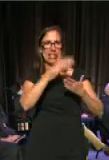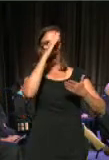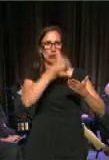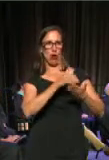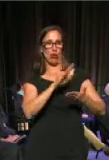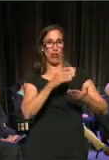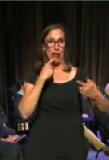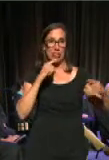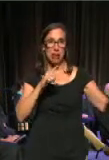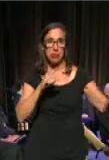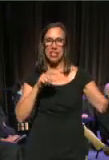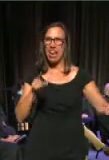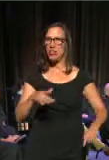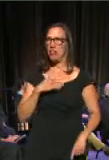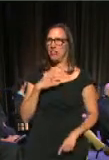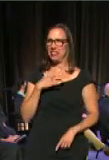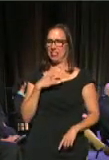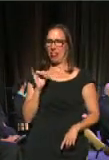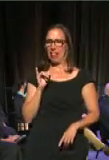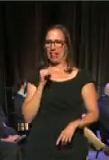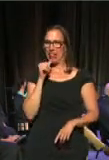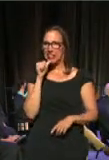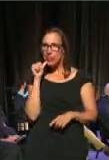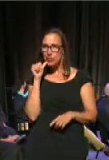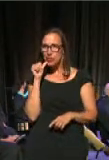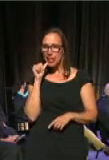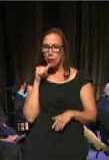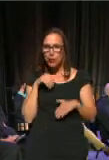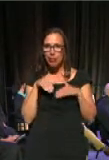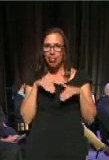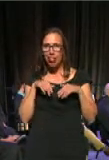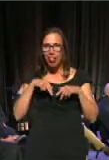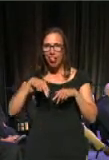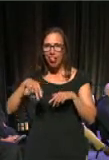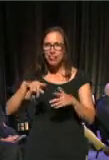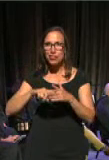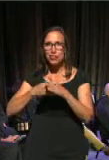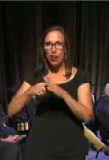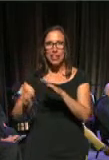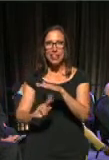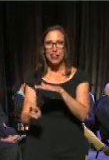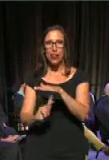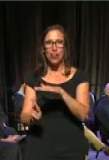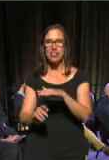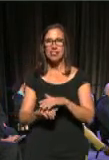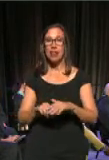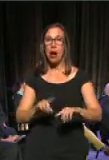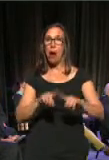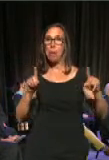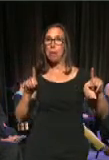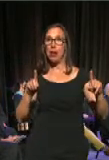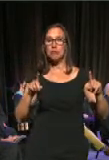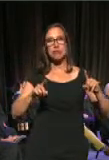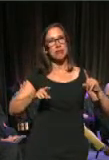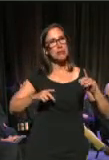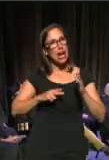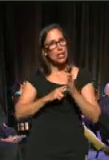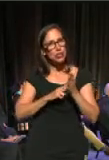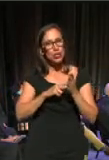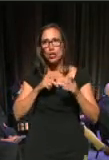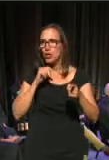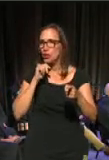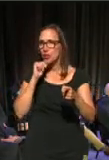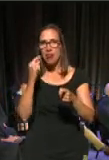accomplishments when it seems like just yesterday we were toddling off to start kindergarten. But we assure you, you're not